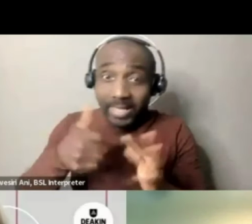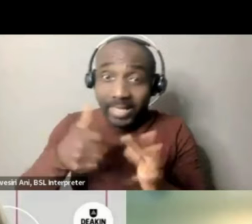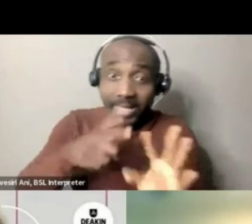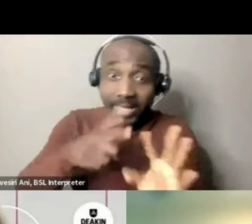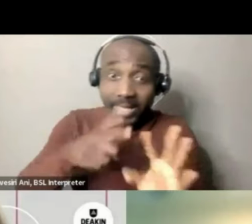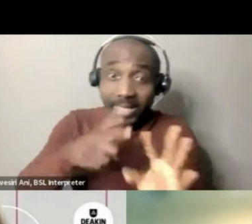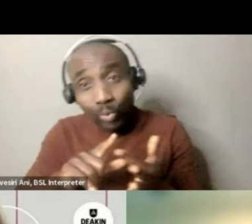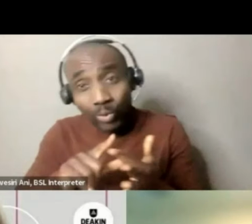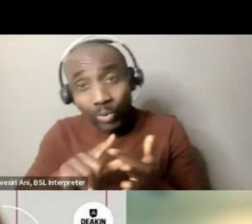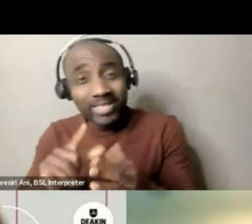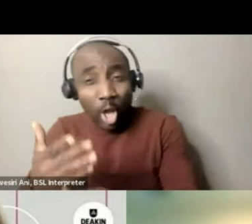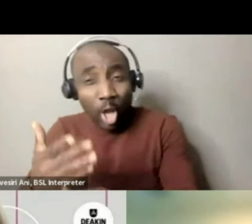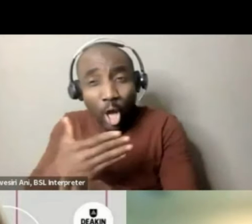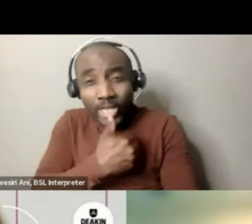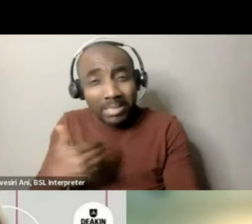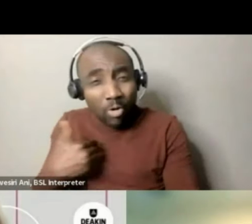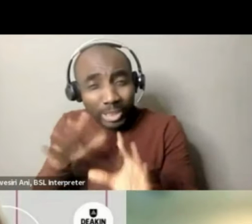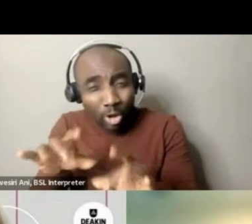coming so early in the morning.